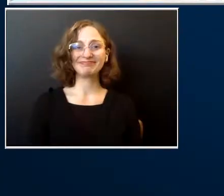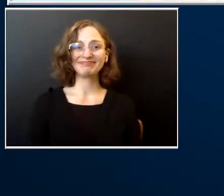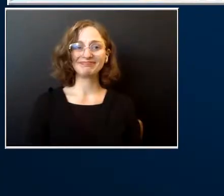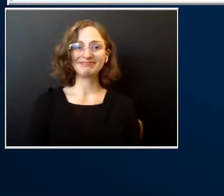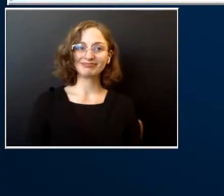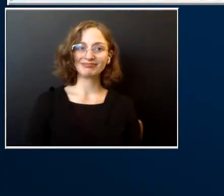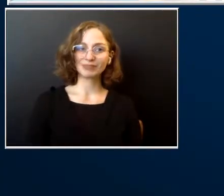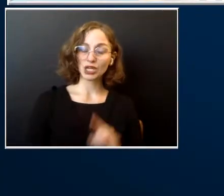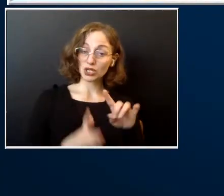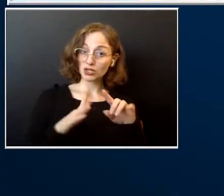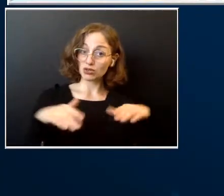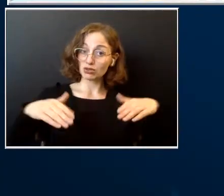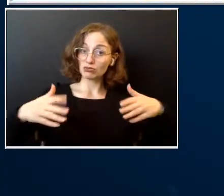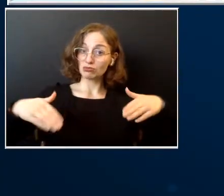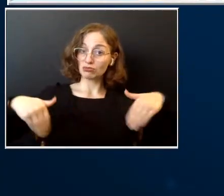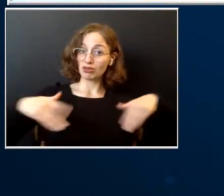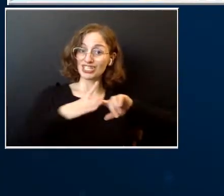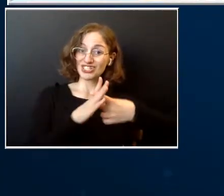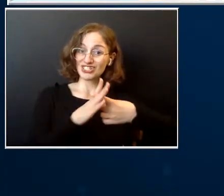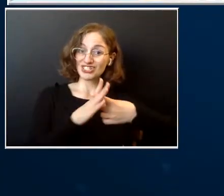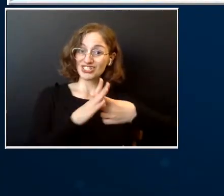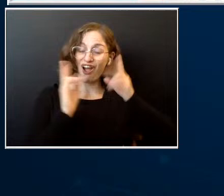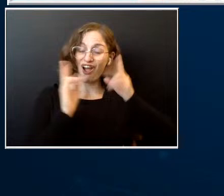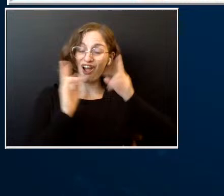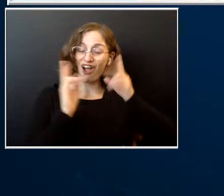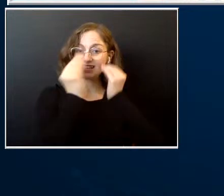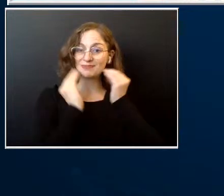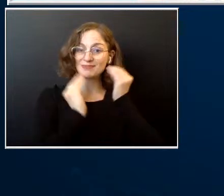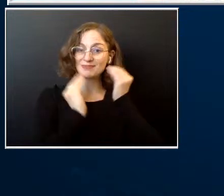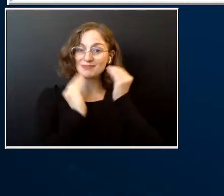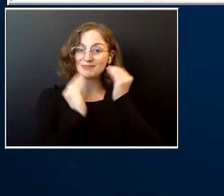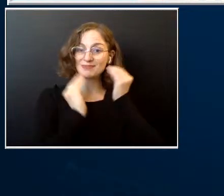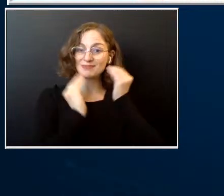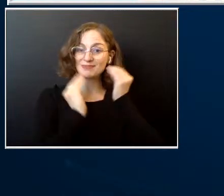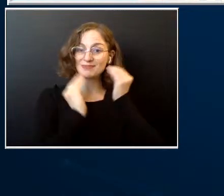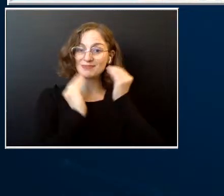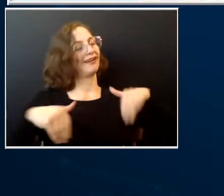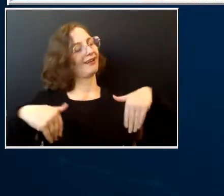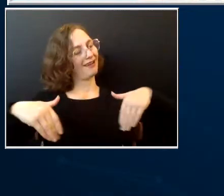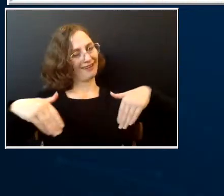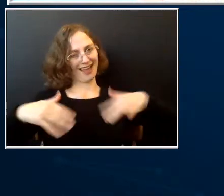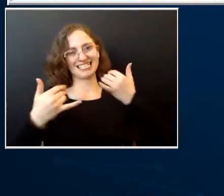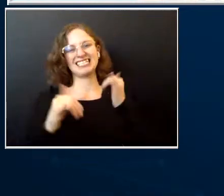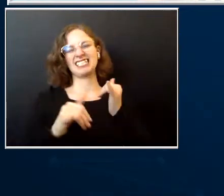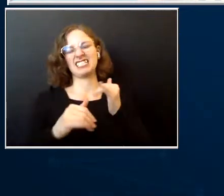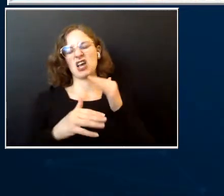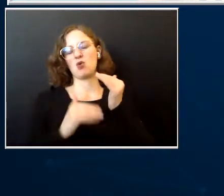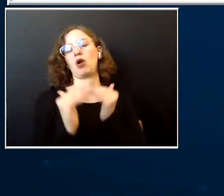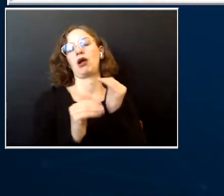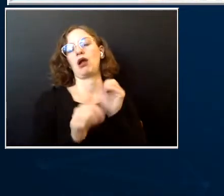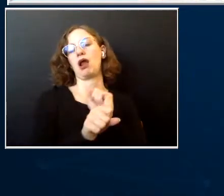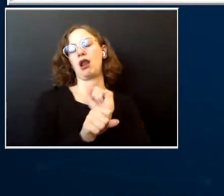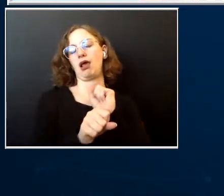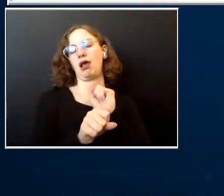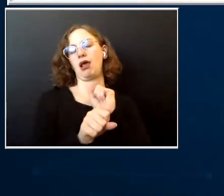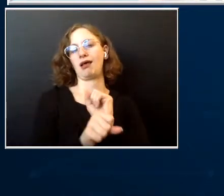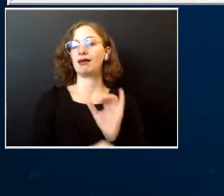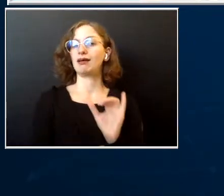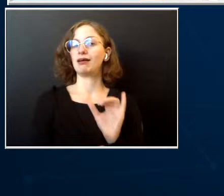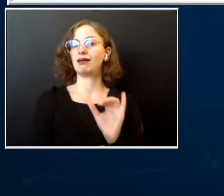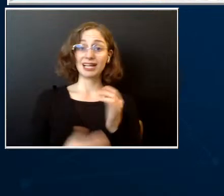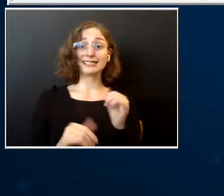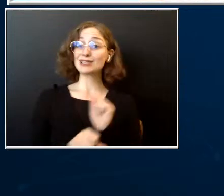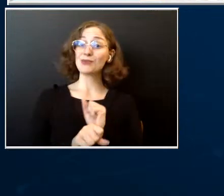cosmetology school? Not yet. Still a work in progress. Okay, a work in progress is still work. You're headed that